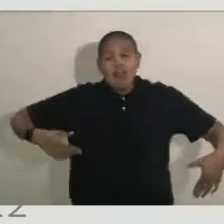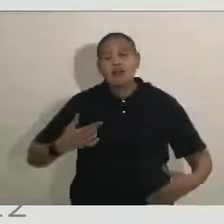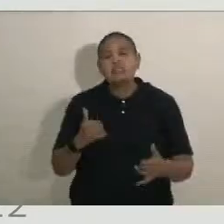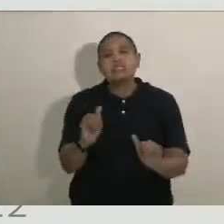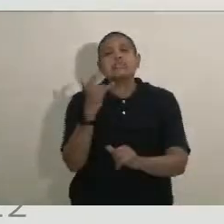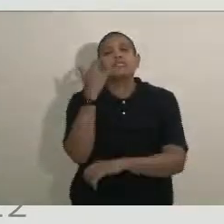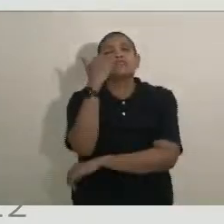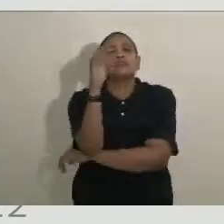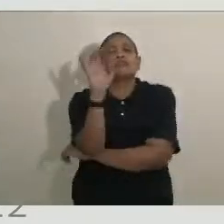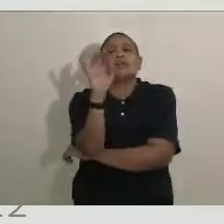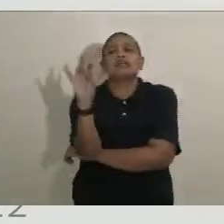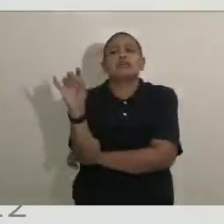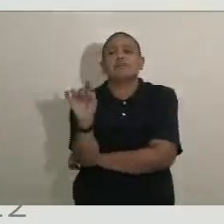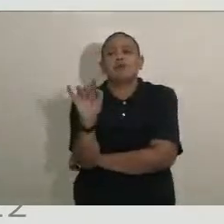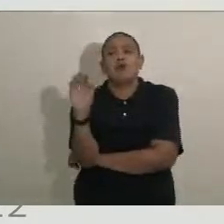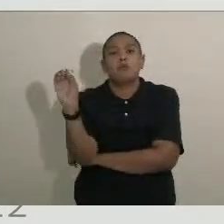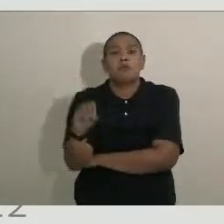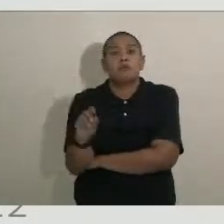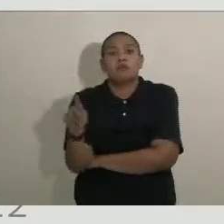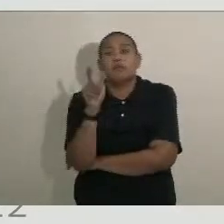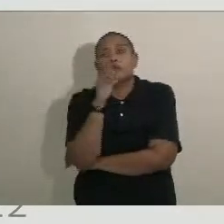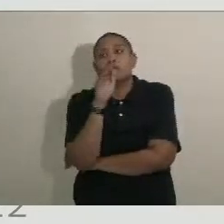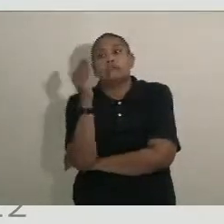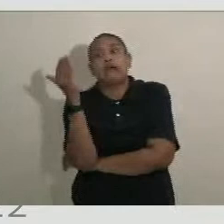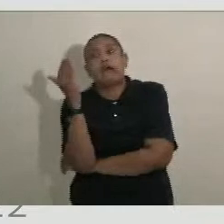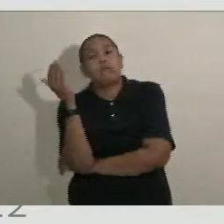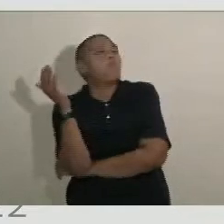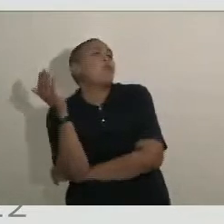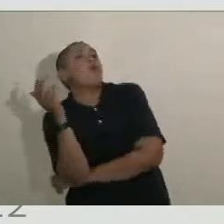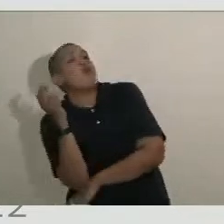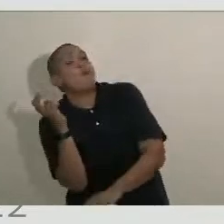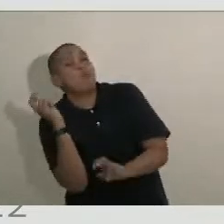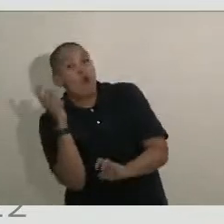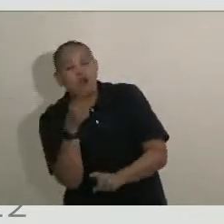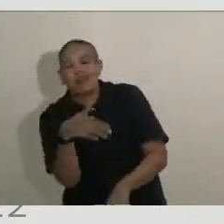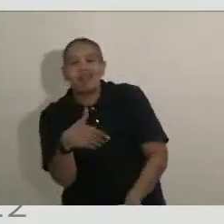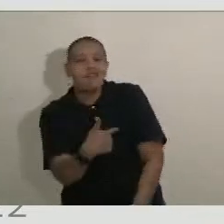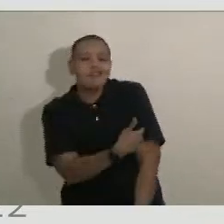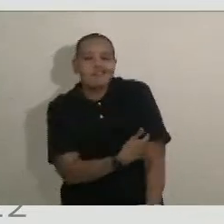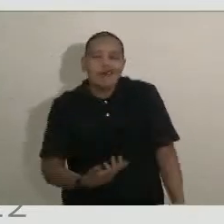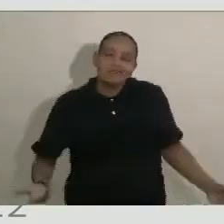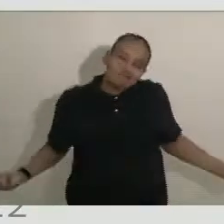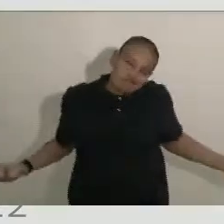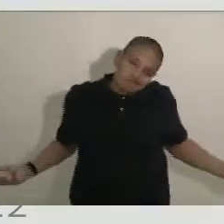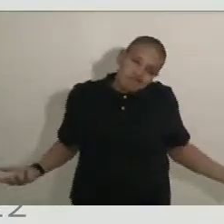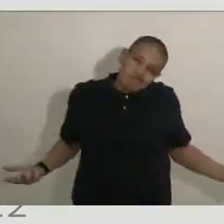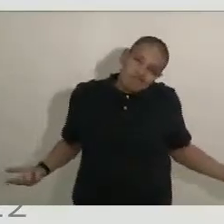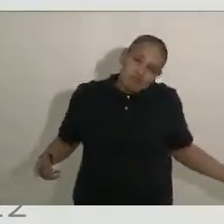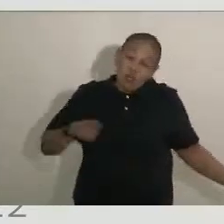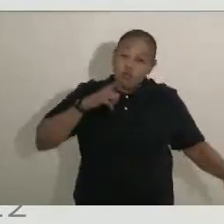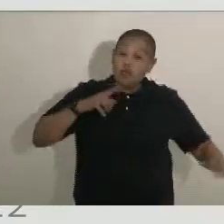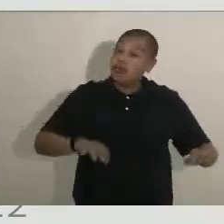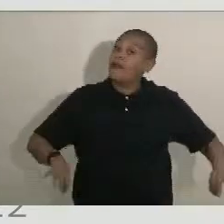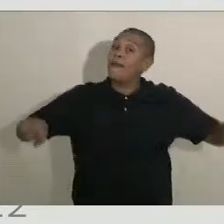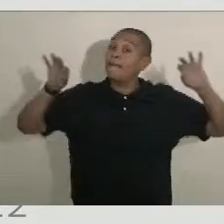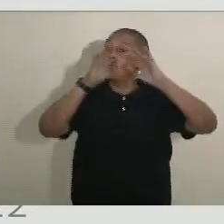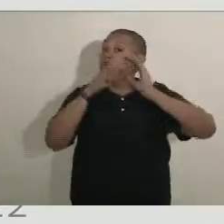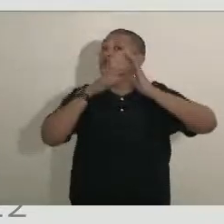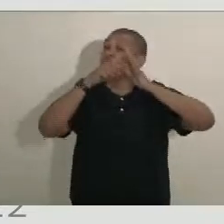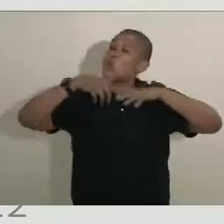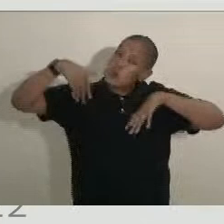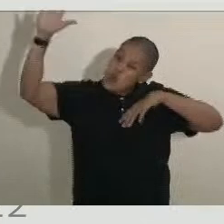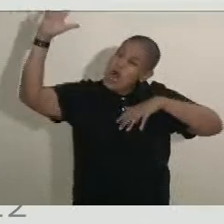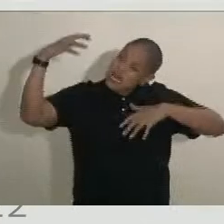97.7% of persons are unvaccinated. And this again highlights the importance of being vaccinated,